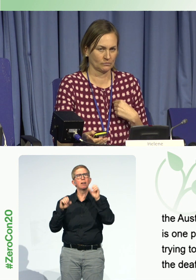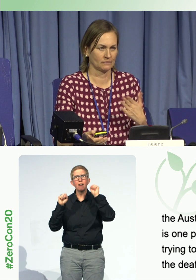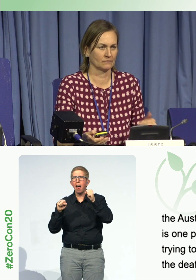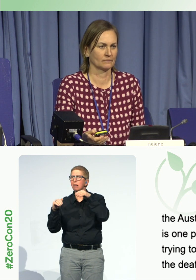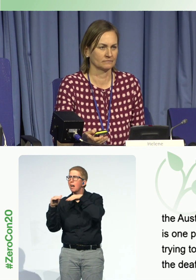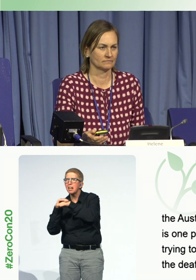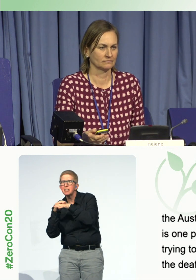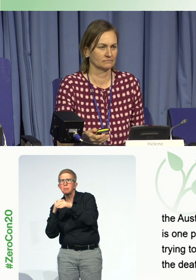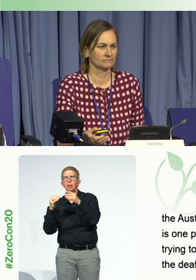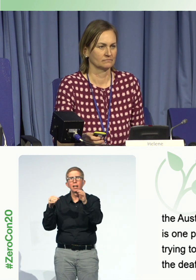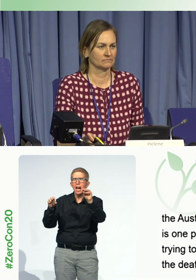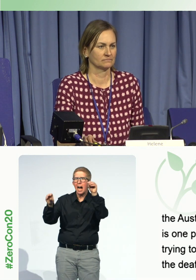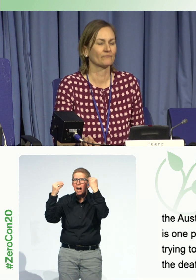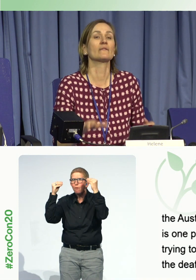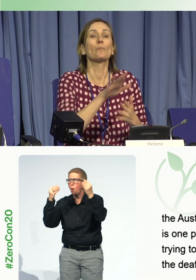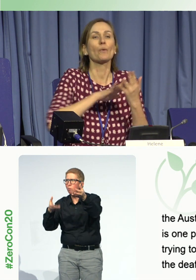same services.